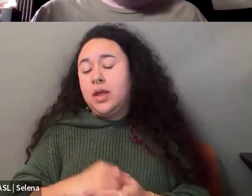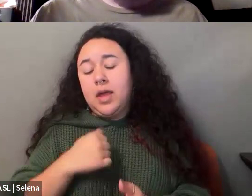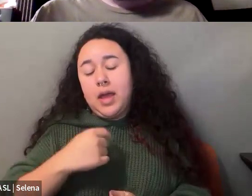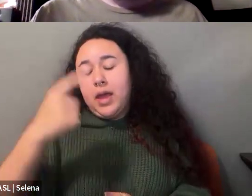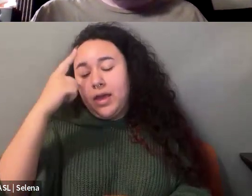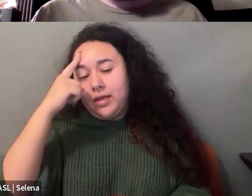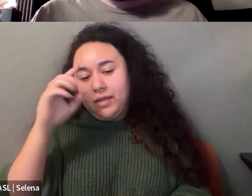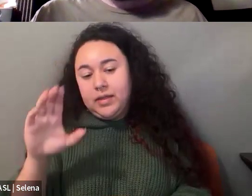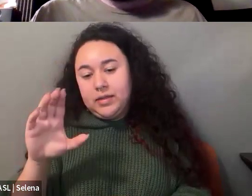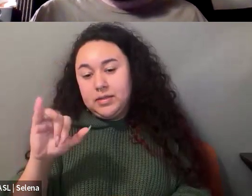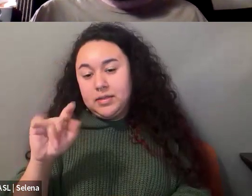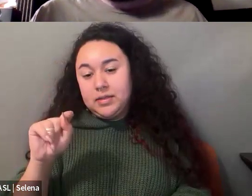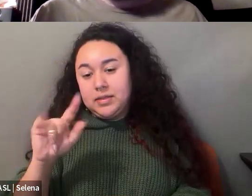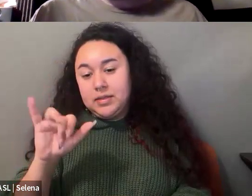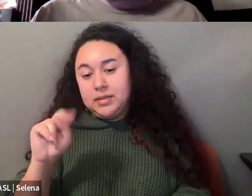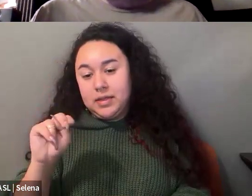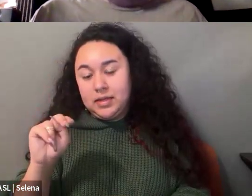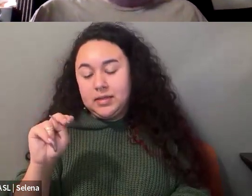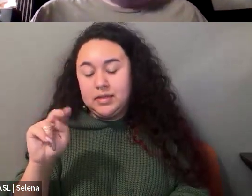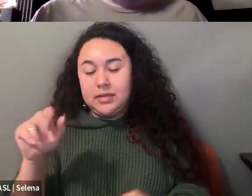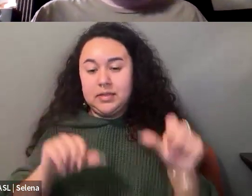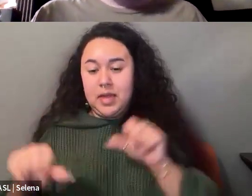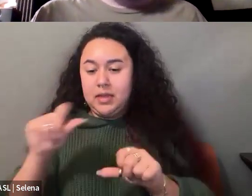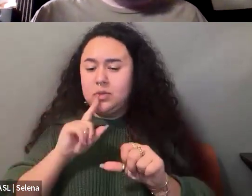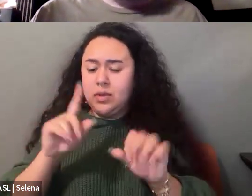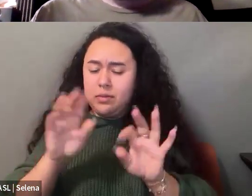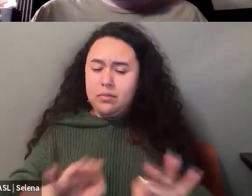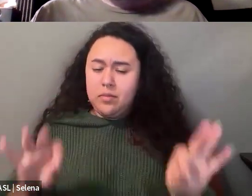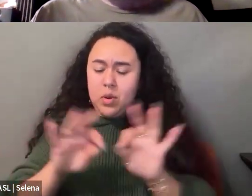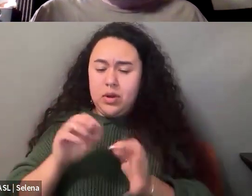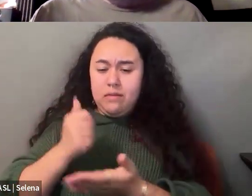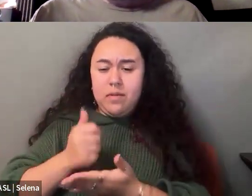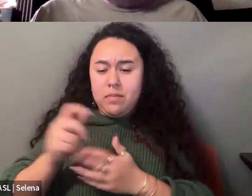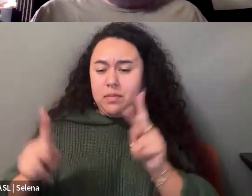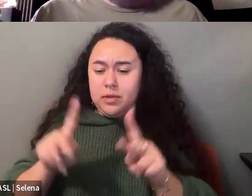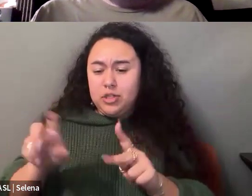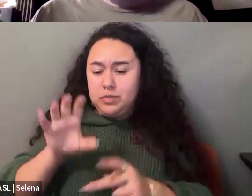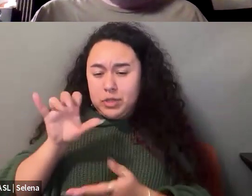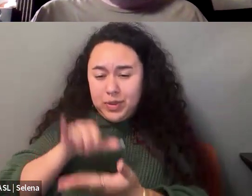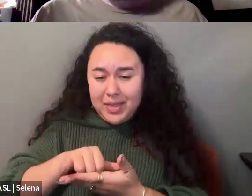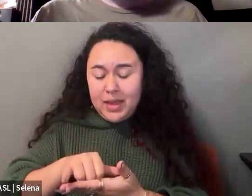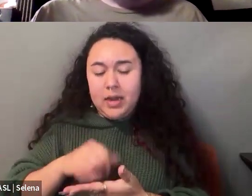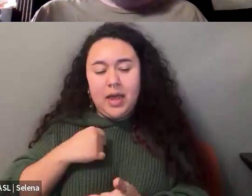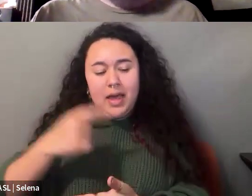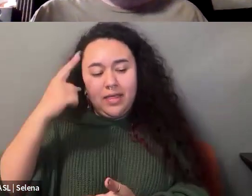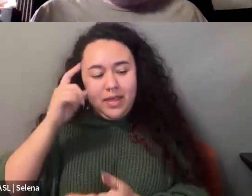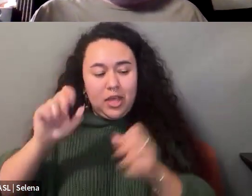citizen science is super, super important and helpful, and there should be people out there doing that, it can